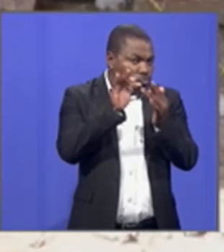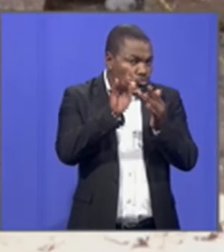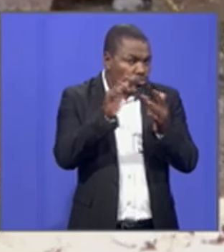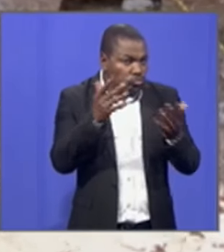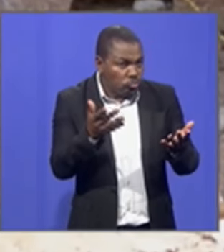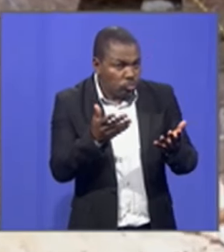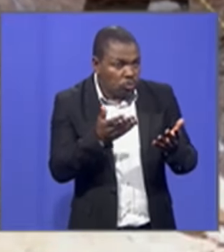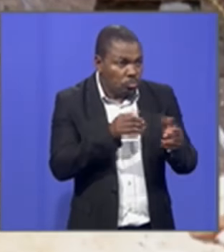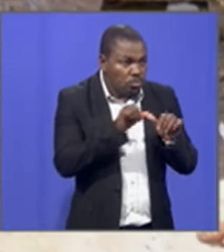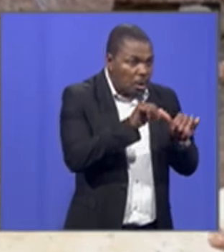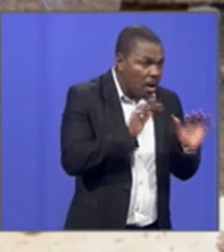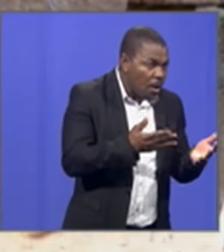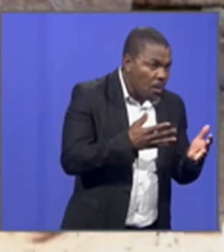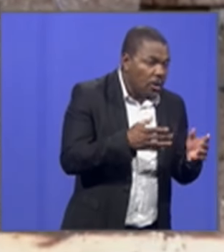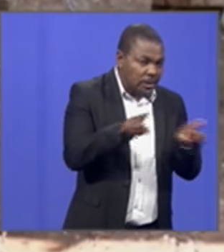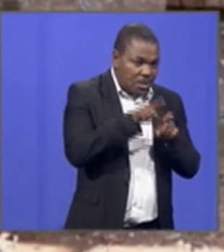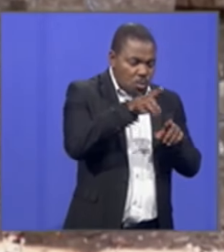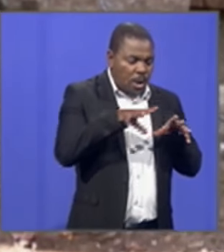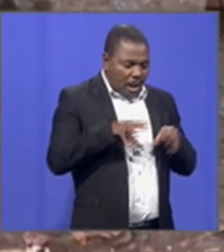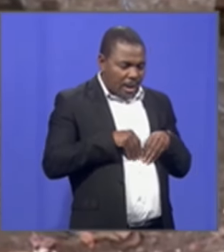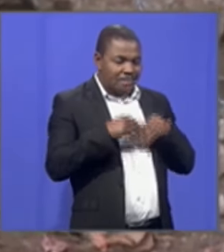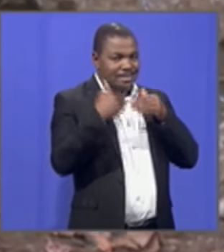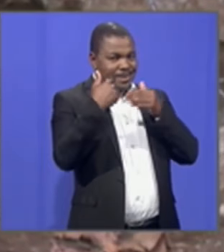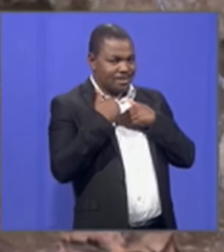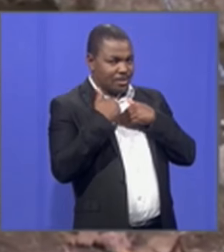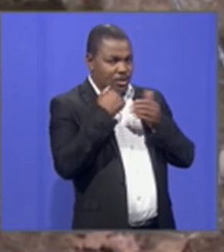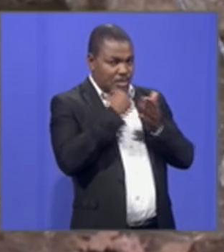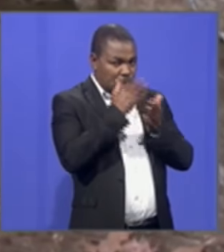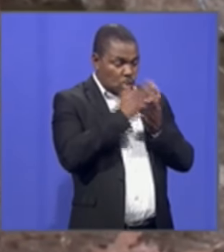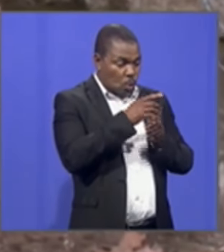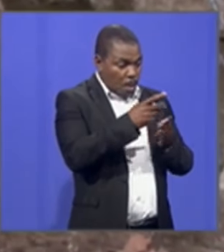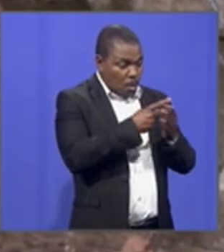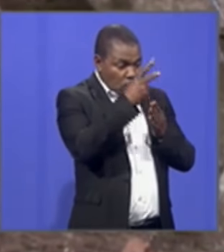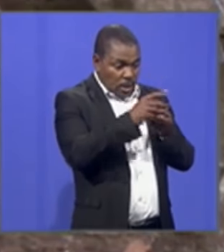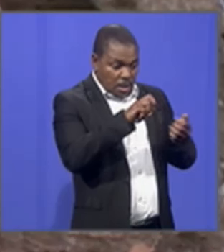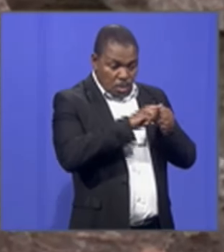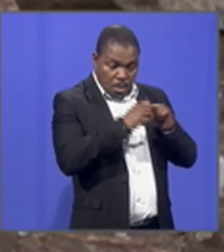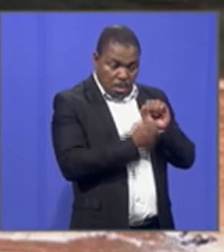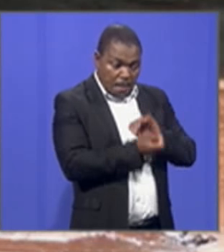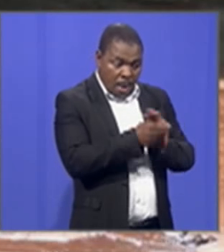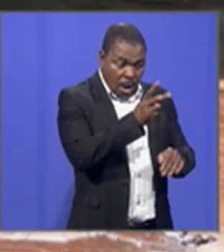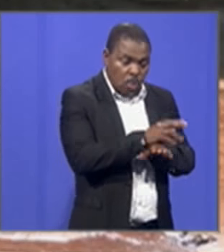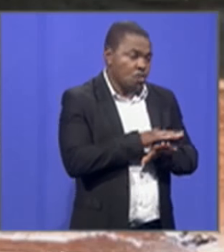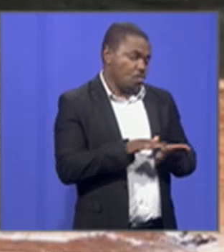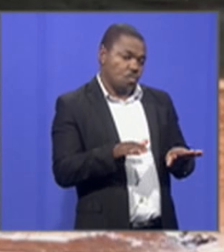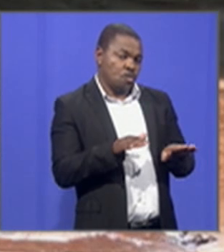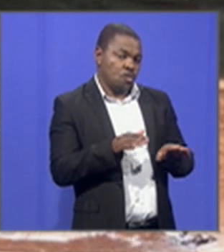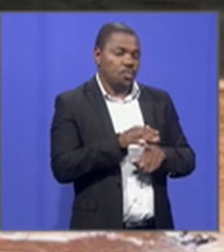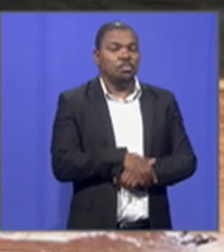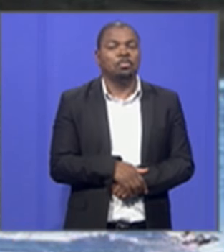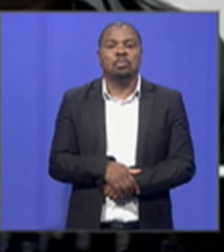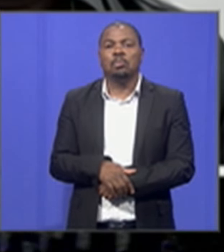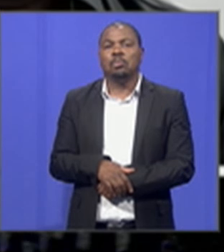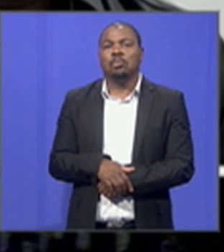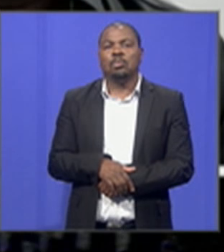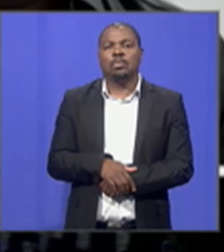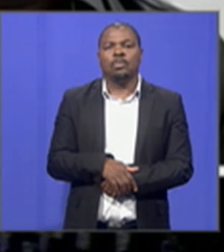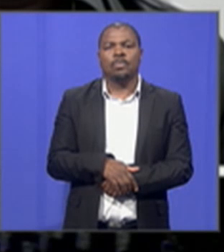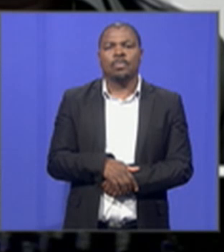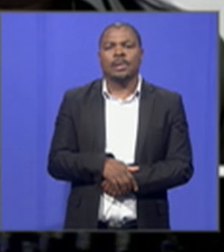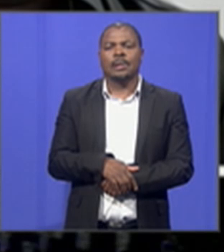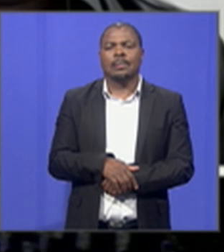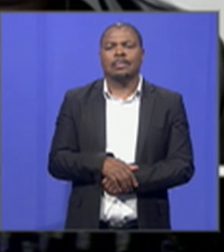bjang pele le bona ba tšee maikarabelo a una project gore se ka ba le mathata a ekile ya bolana mathomong. Go